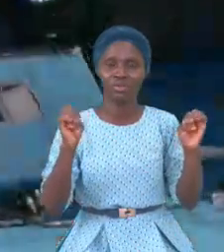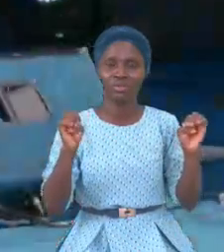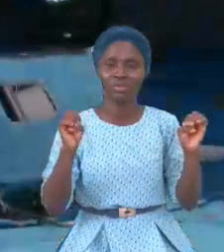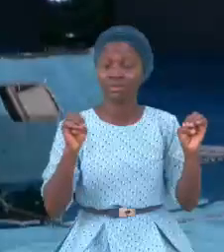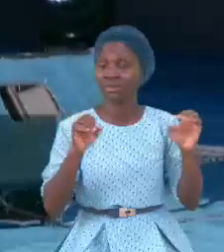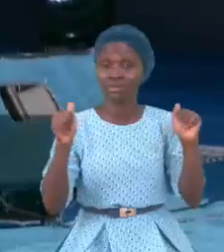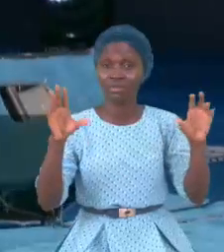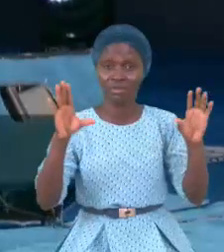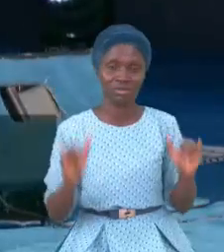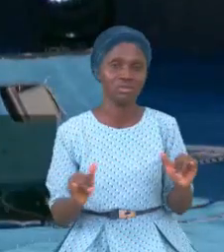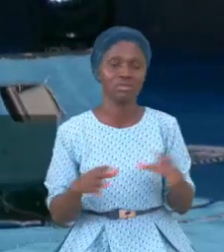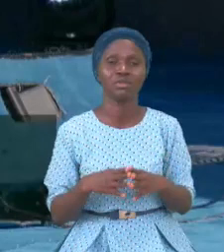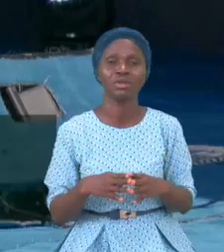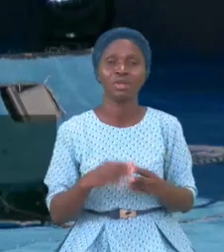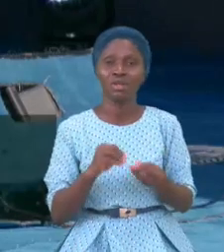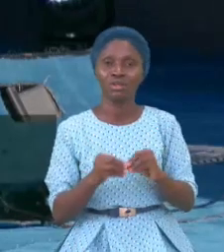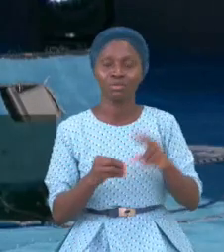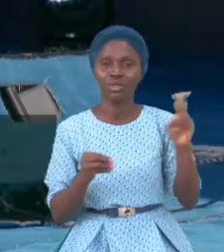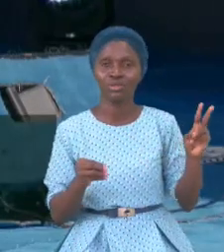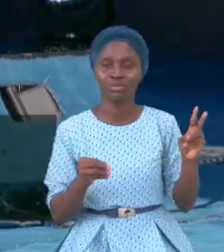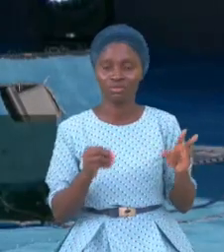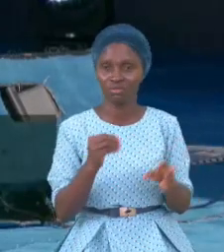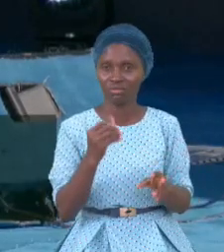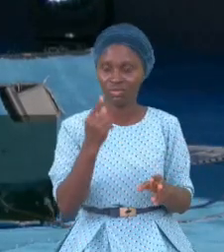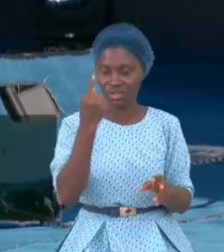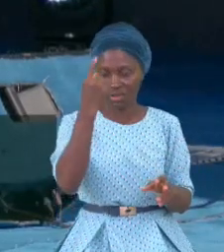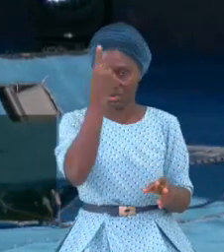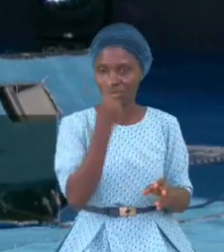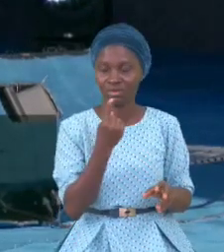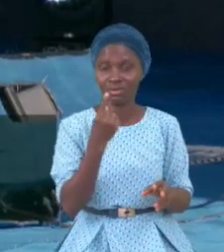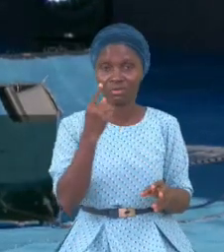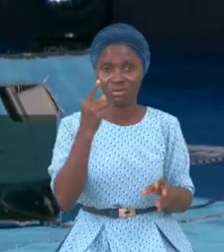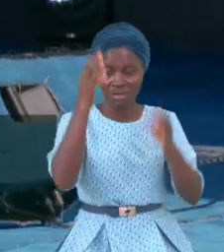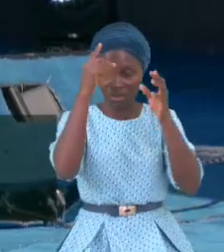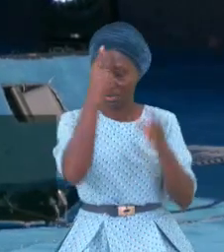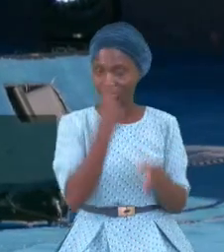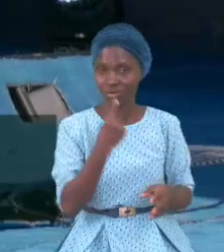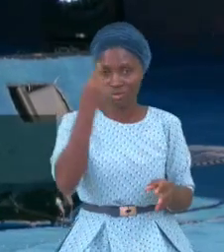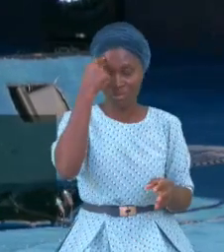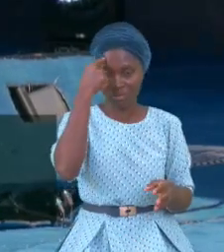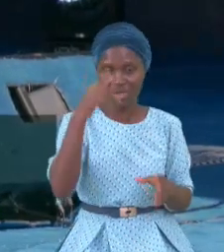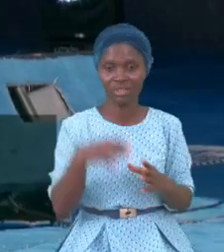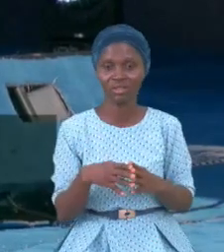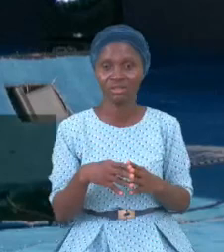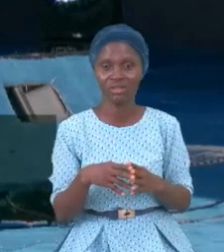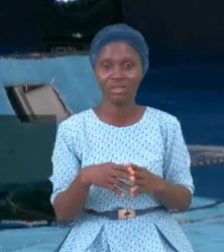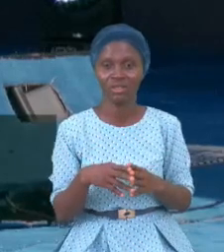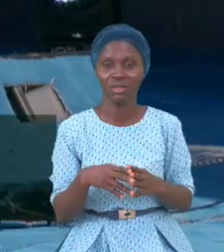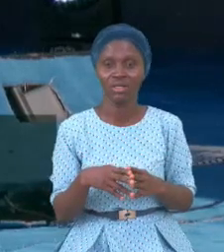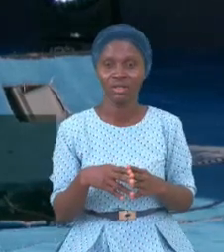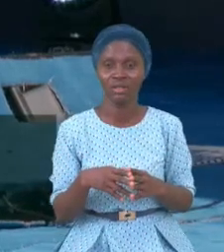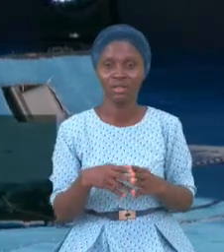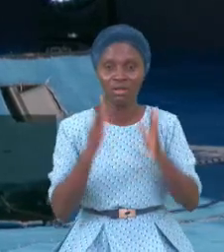life, detached from national atrocities. Number three,